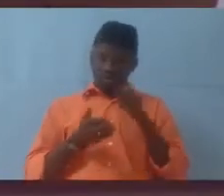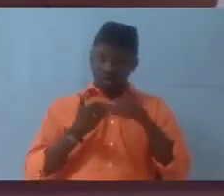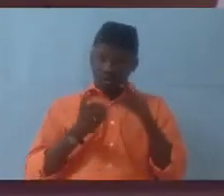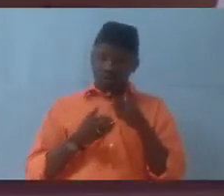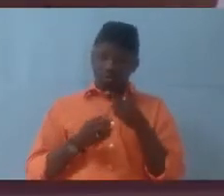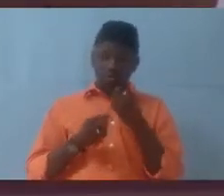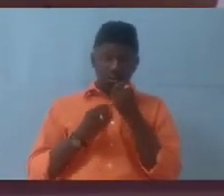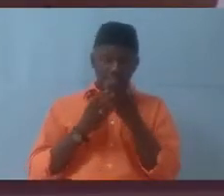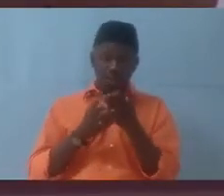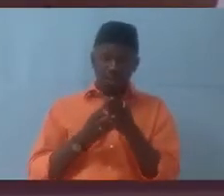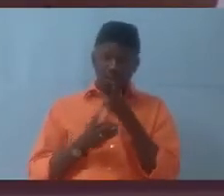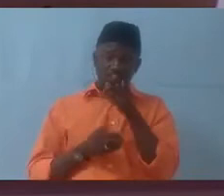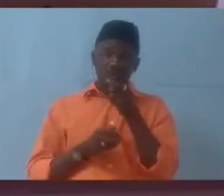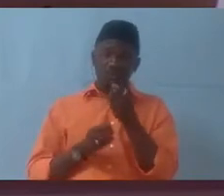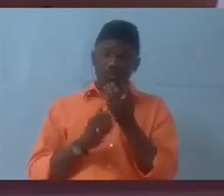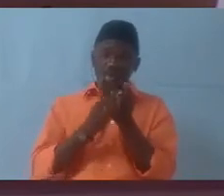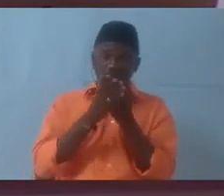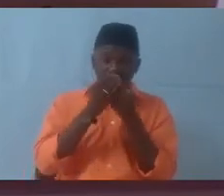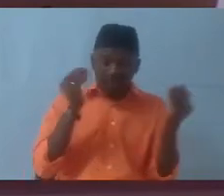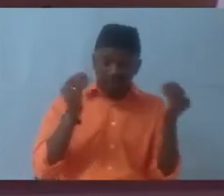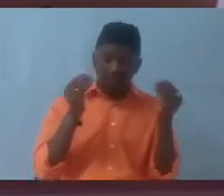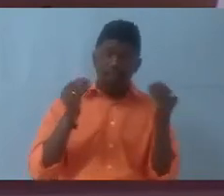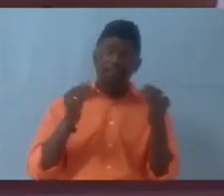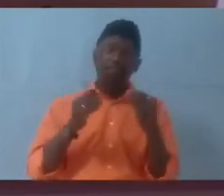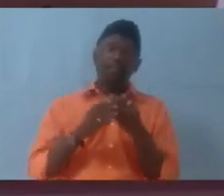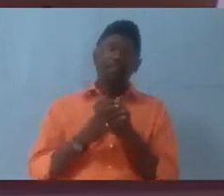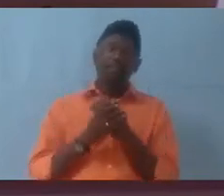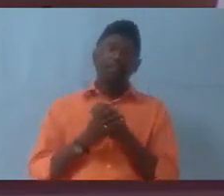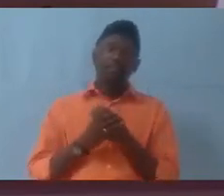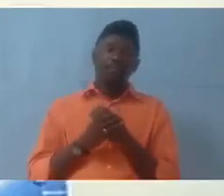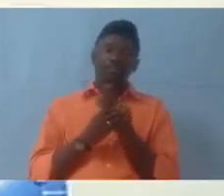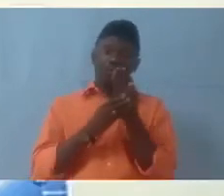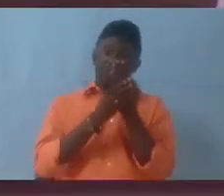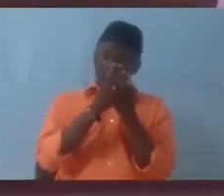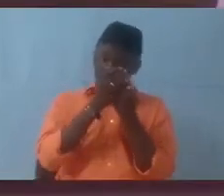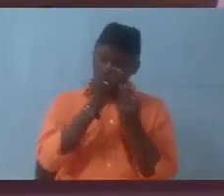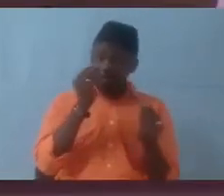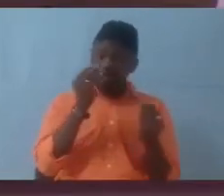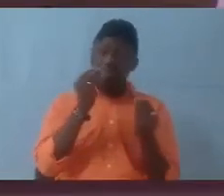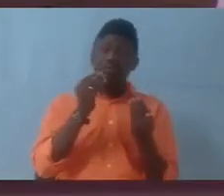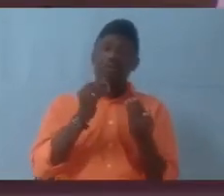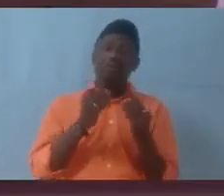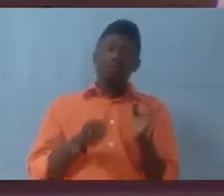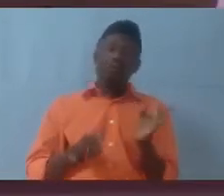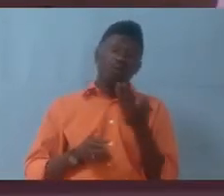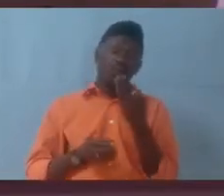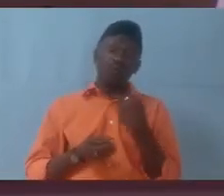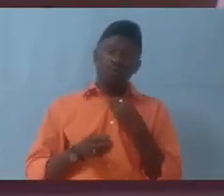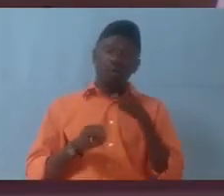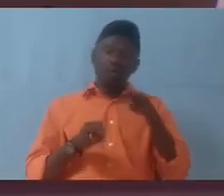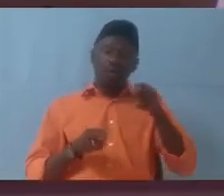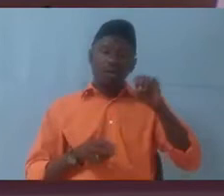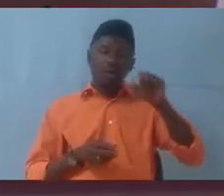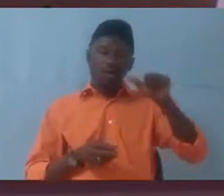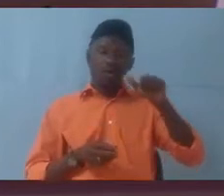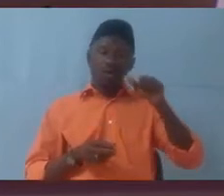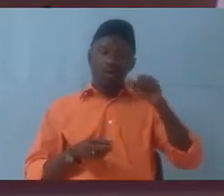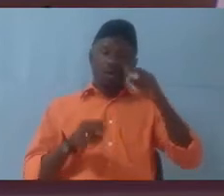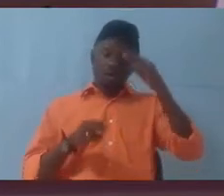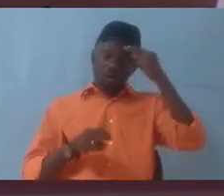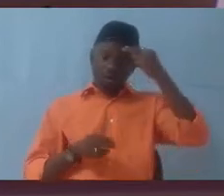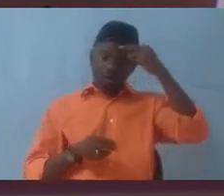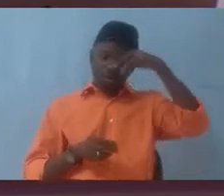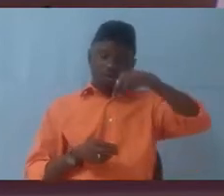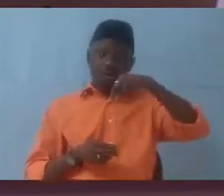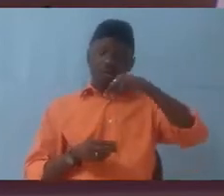escaped? Mr. Gomez, won mu ne ñoo wax ne da nga recc going to the NIA headquarters? Recc pour dem ci